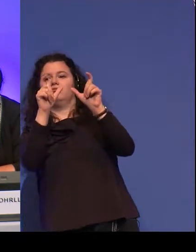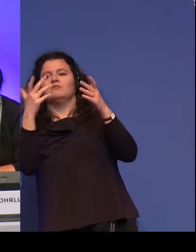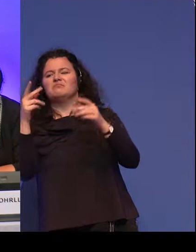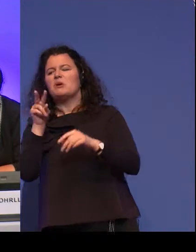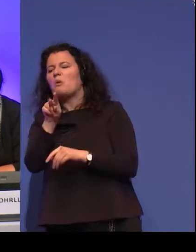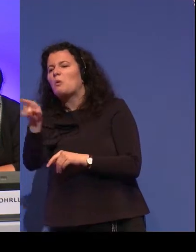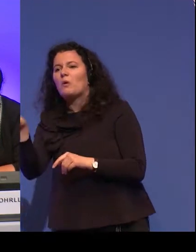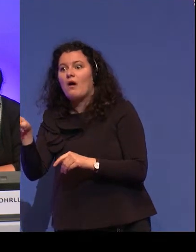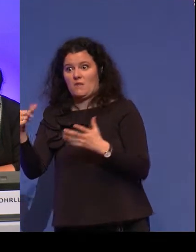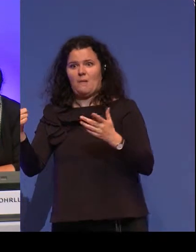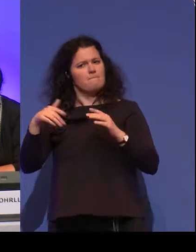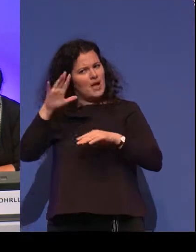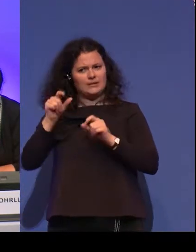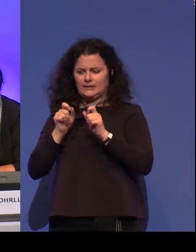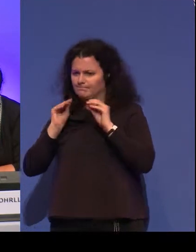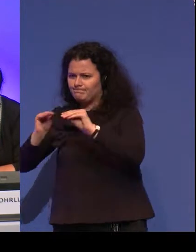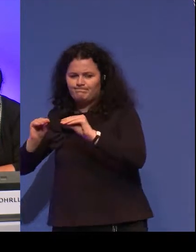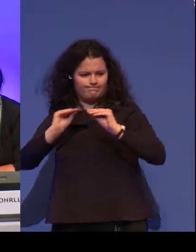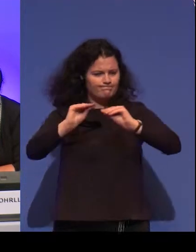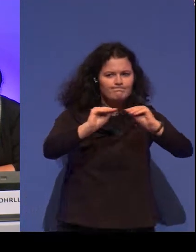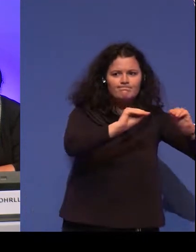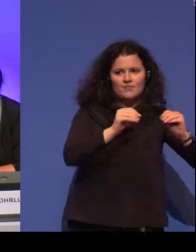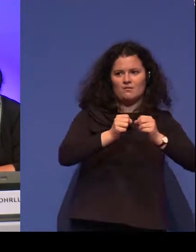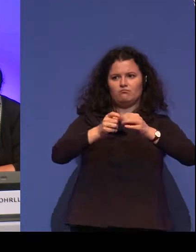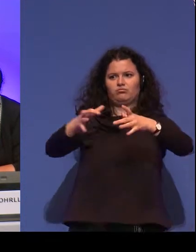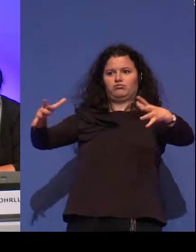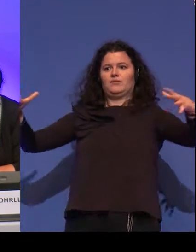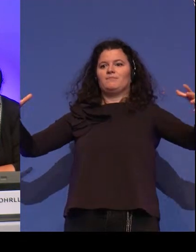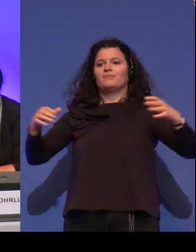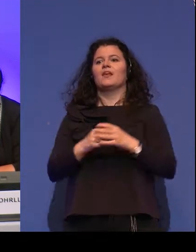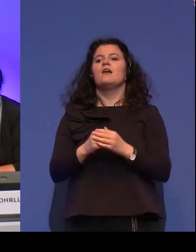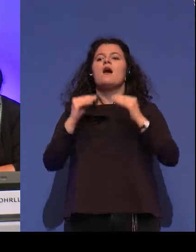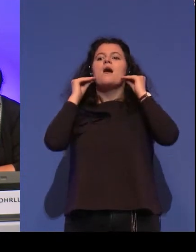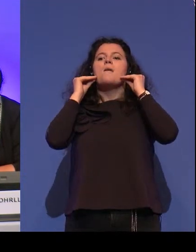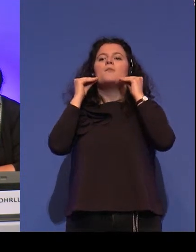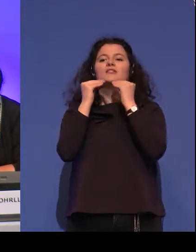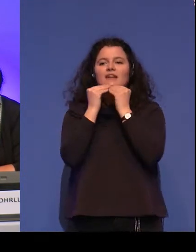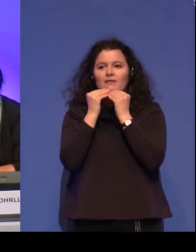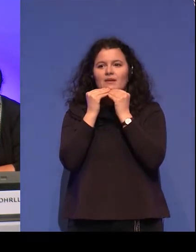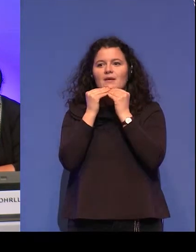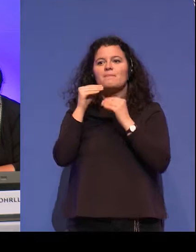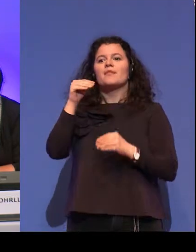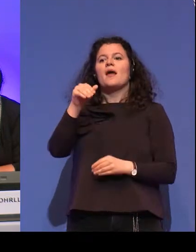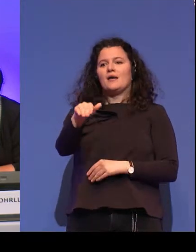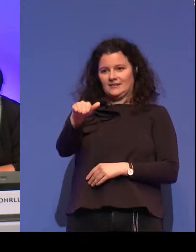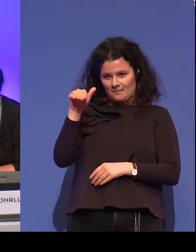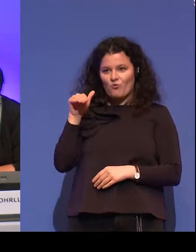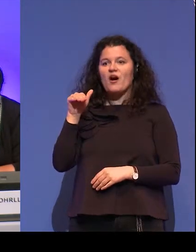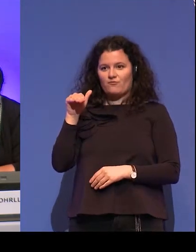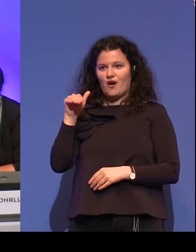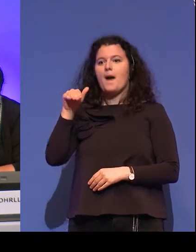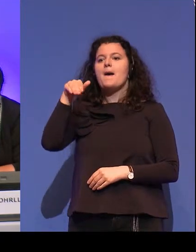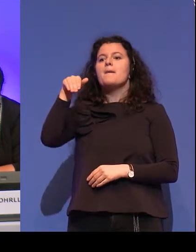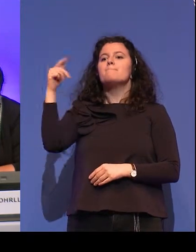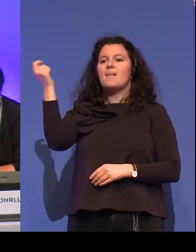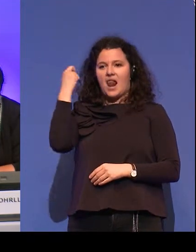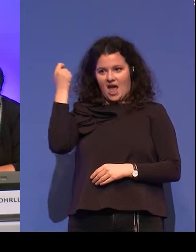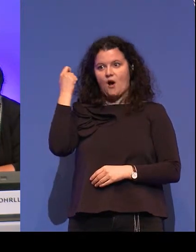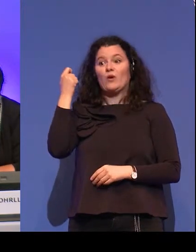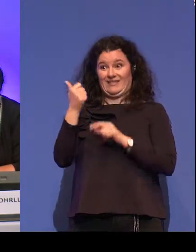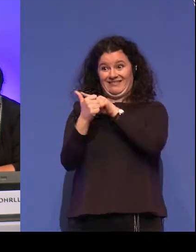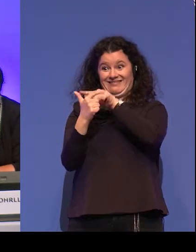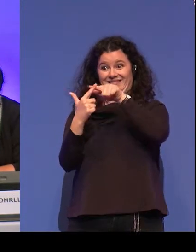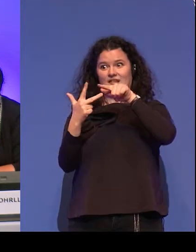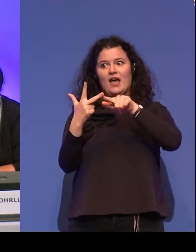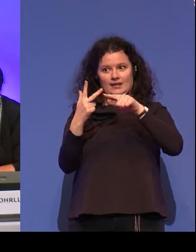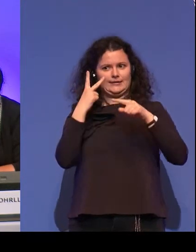Idai cyclone that was hitting Mozambique, Zimbabwe, and Malawi. The forecast was done in a proper way,